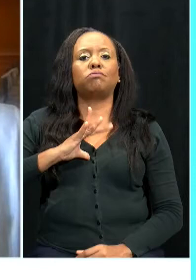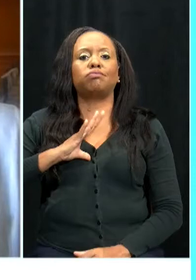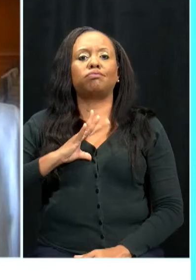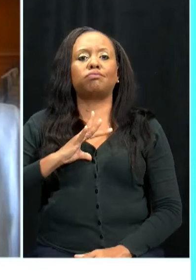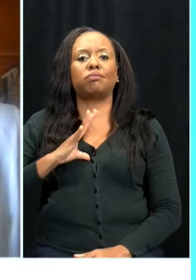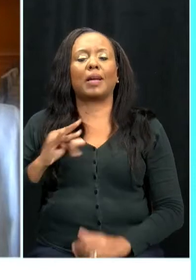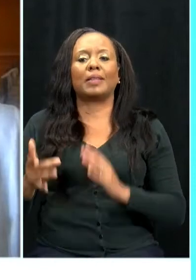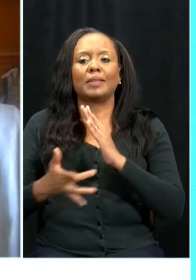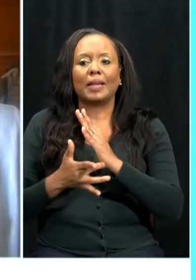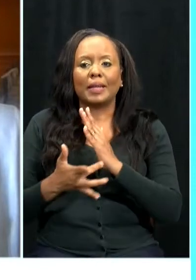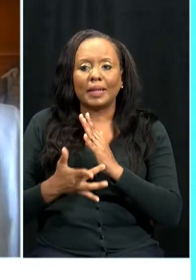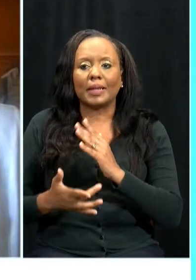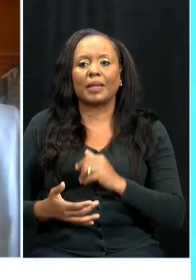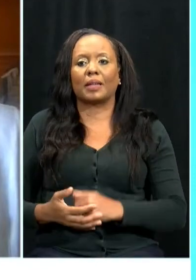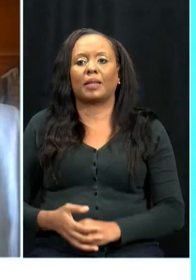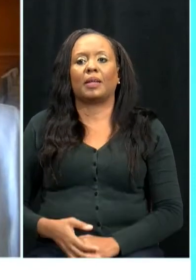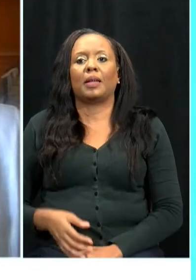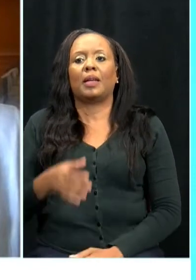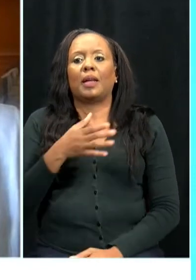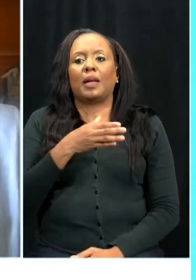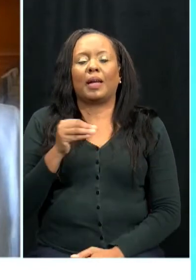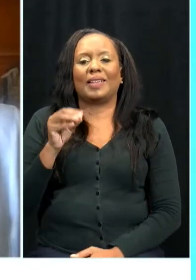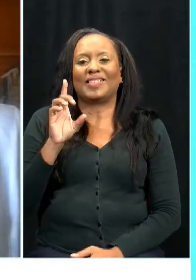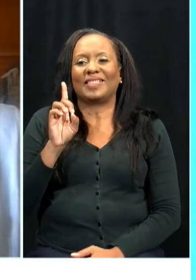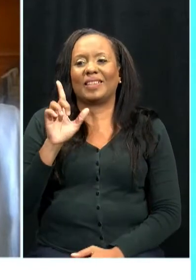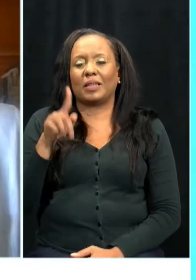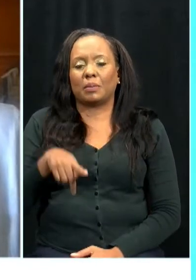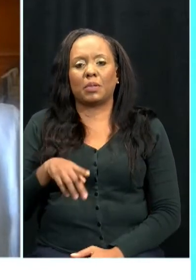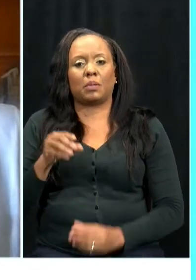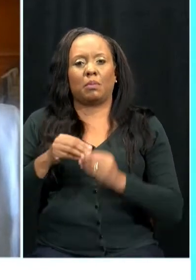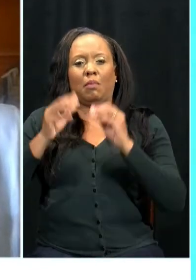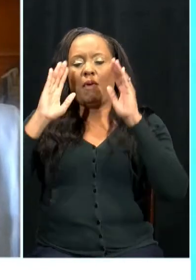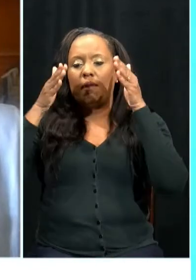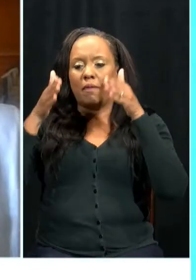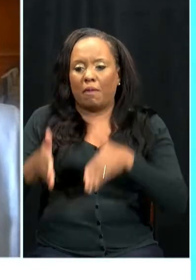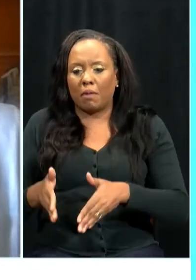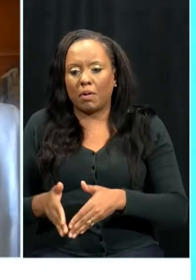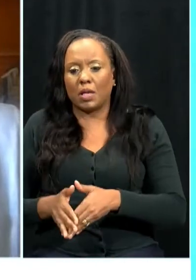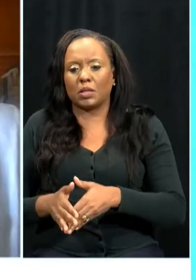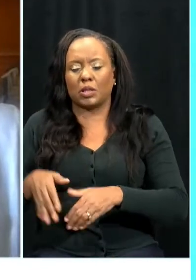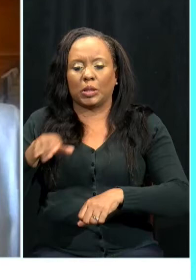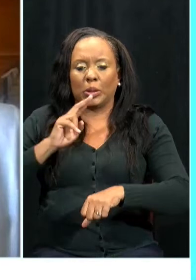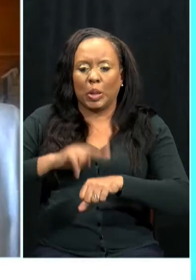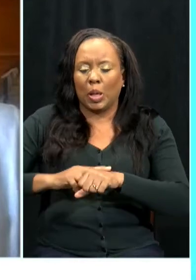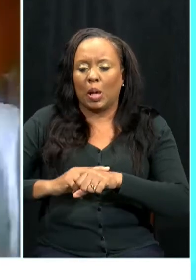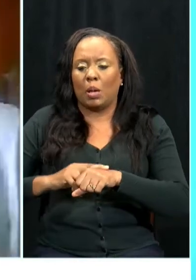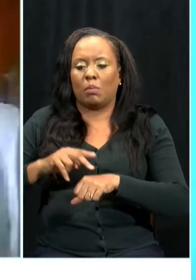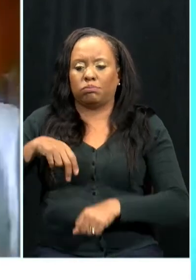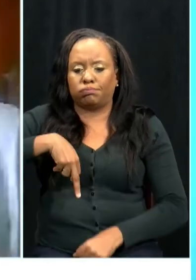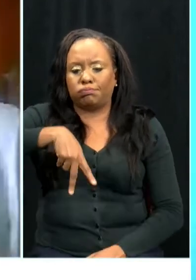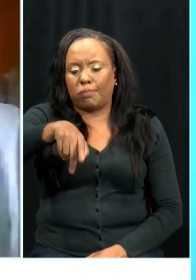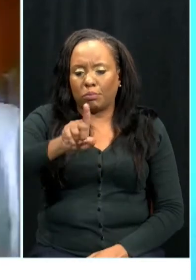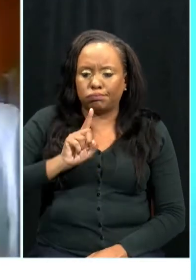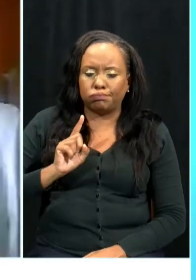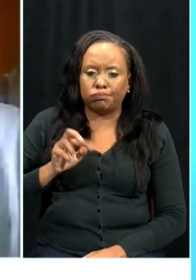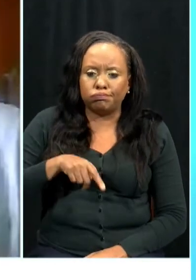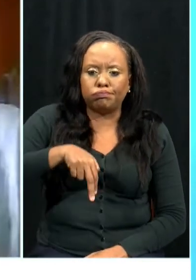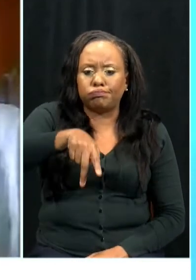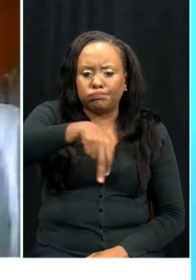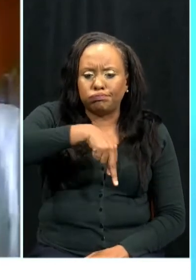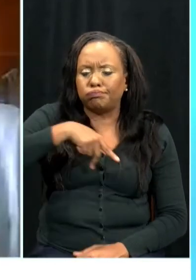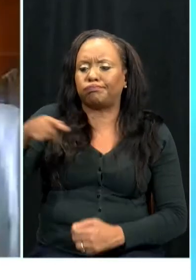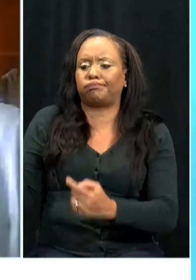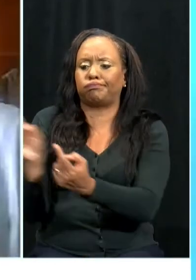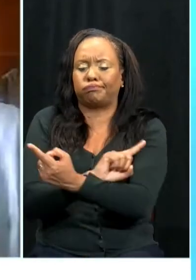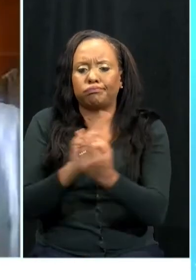always seems more focused on their ground game. And as Raquel just says, the smaller parties, their focus is more on social media because that, to a large